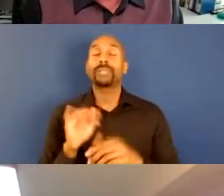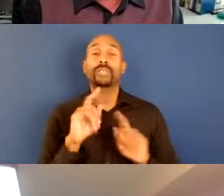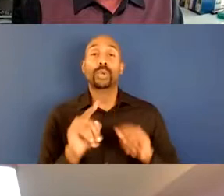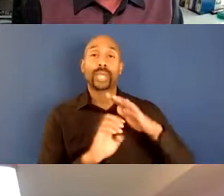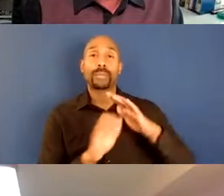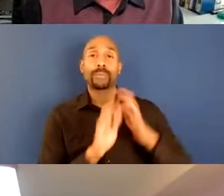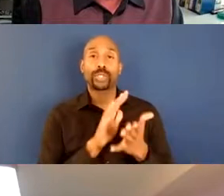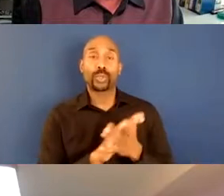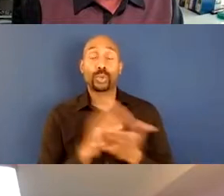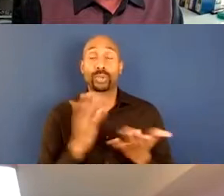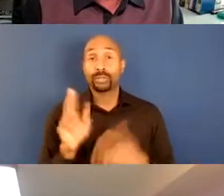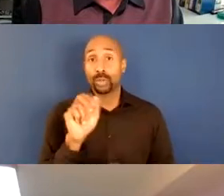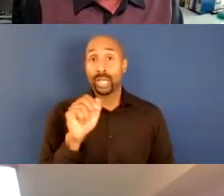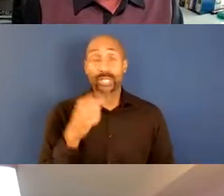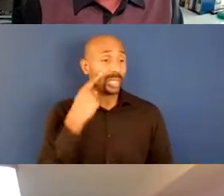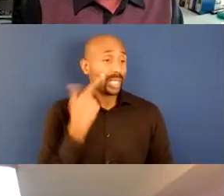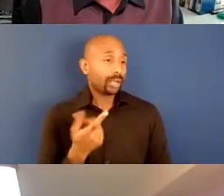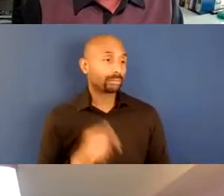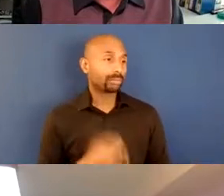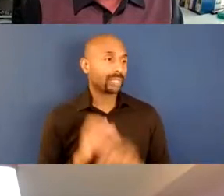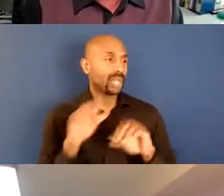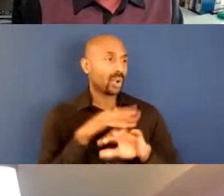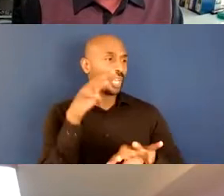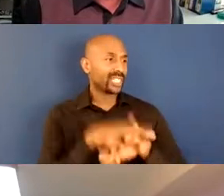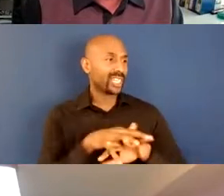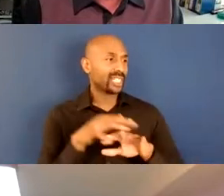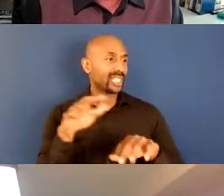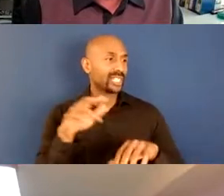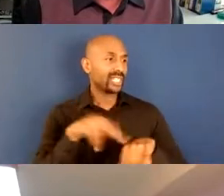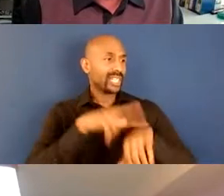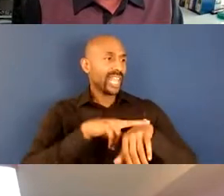States, you would think that there are no indigenous nations here.